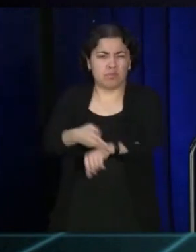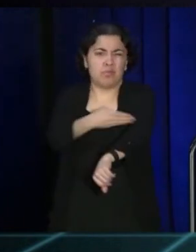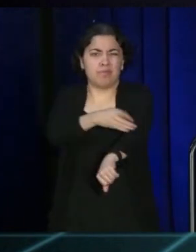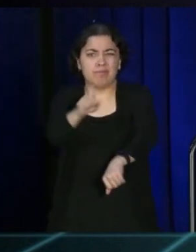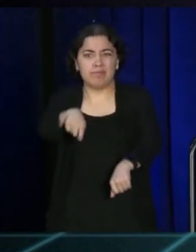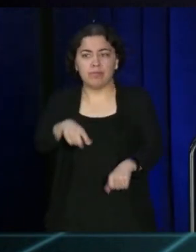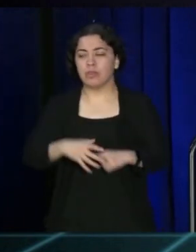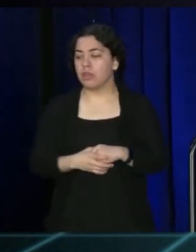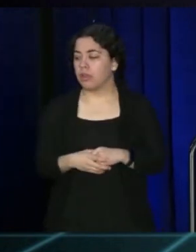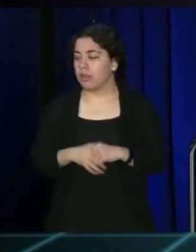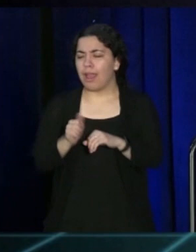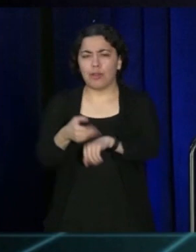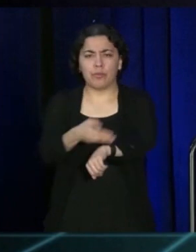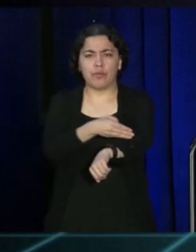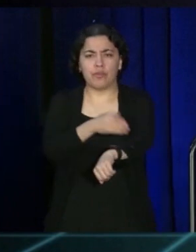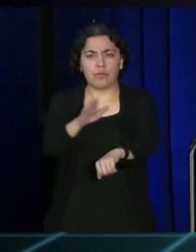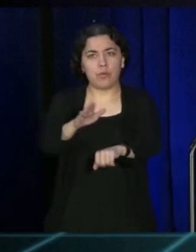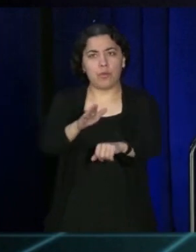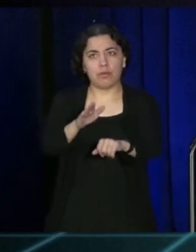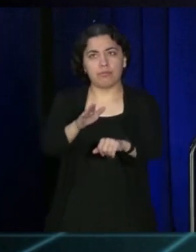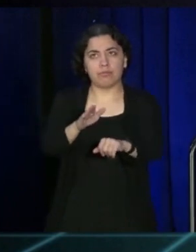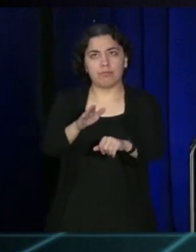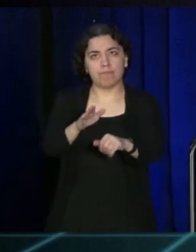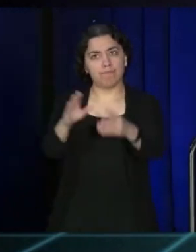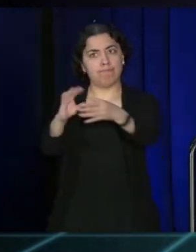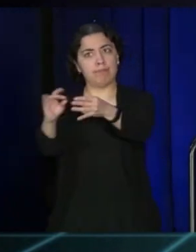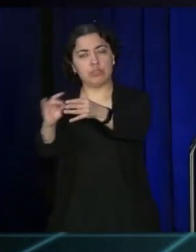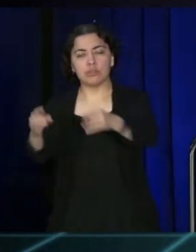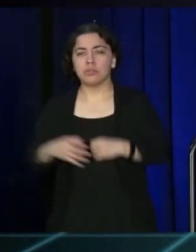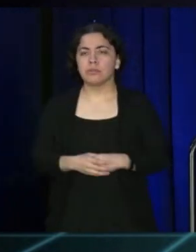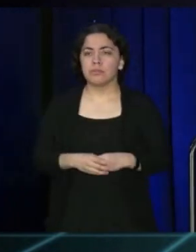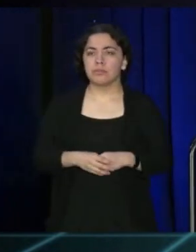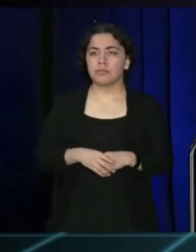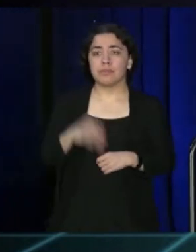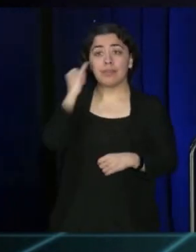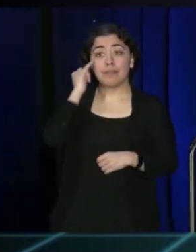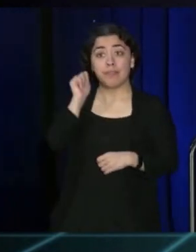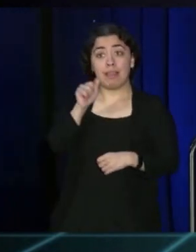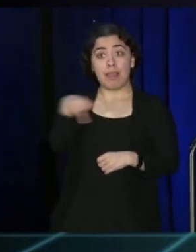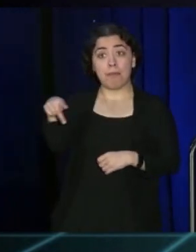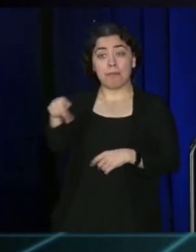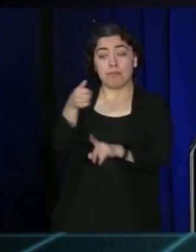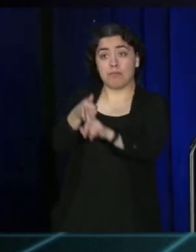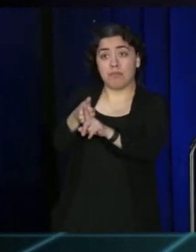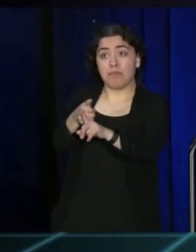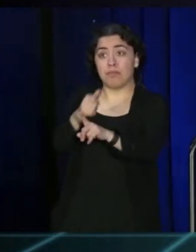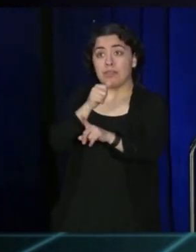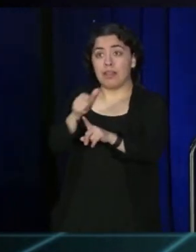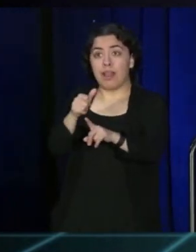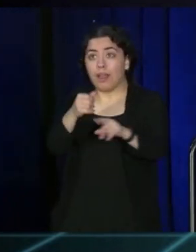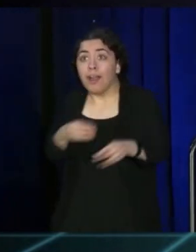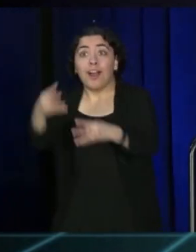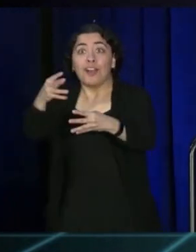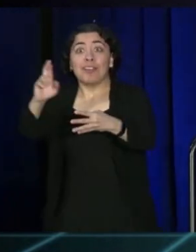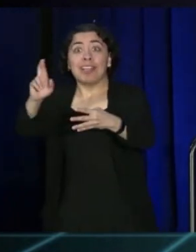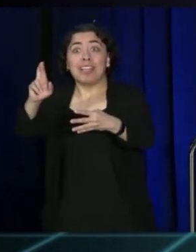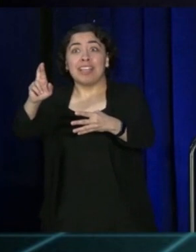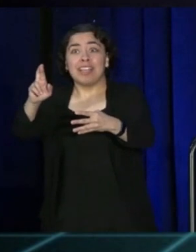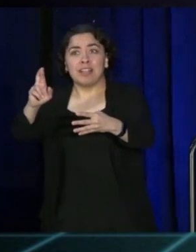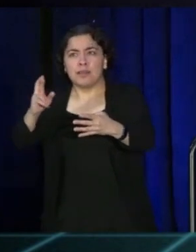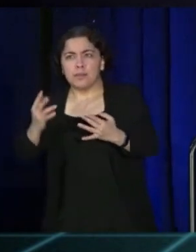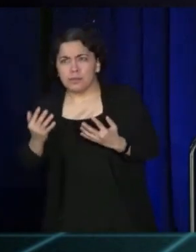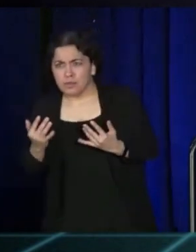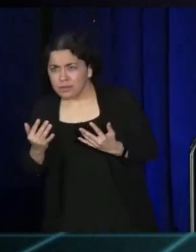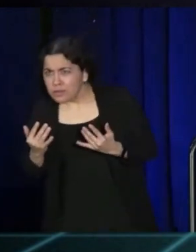So here's how you do better with this lie. If the app isn't ready, don't make it look like it is.